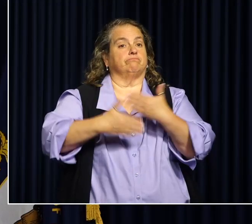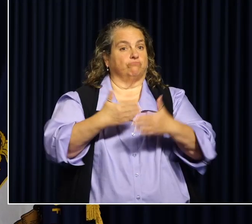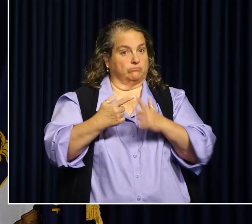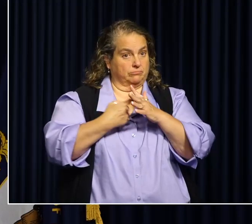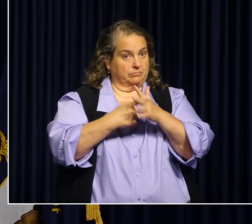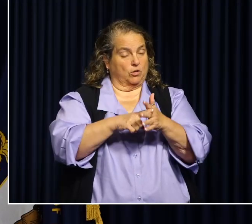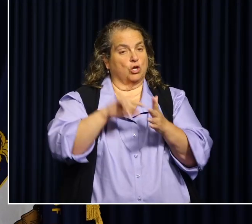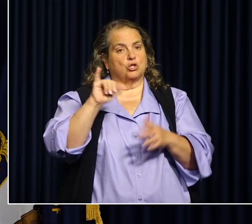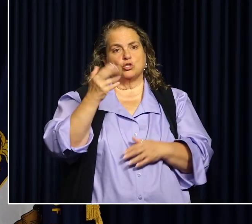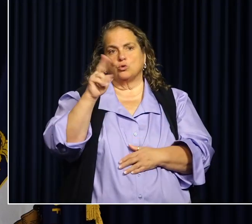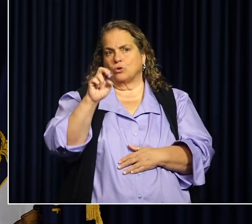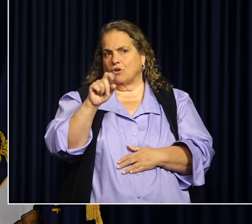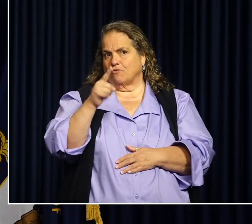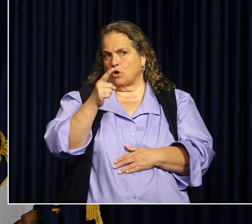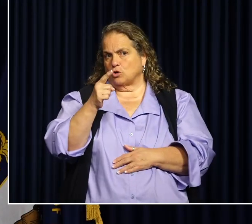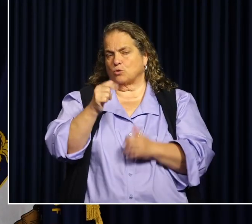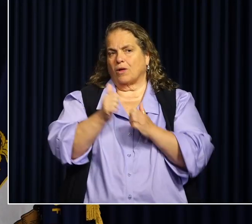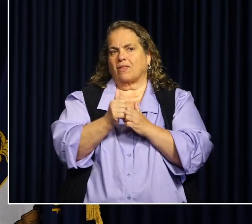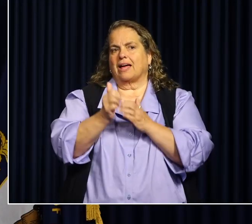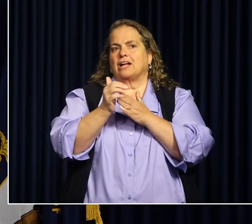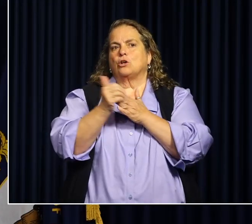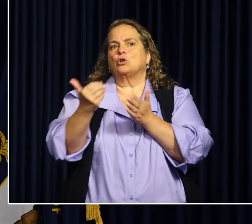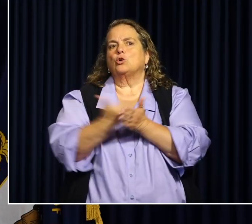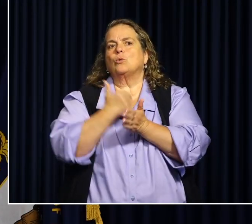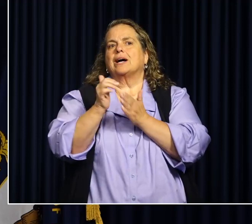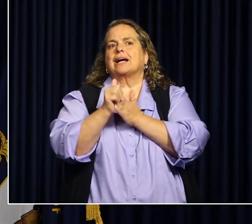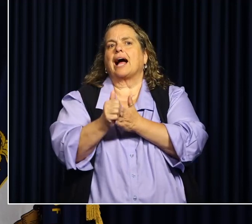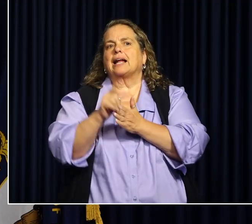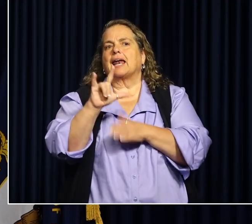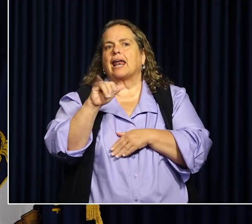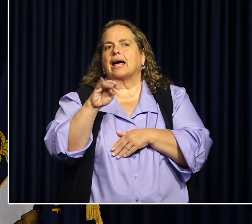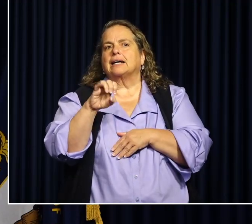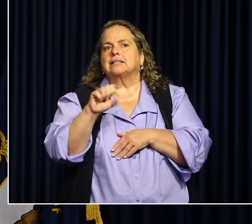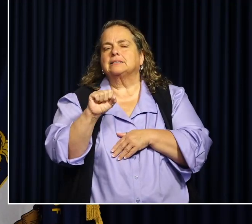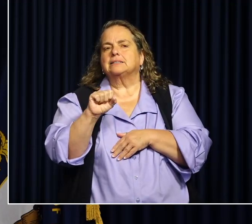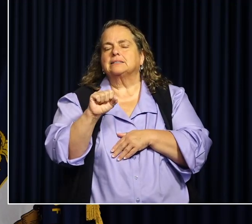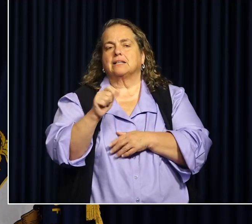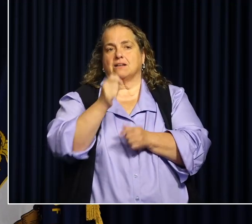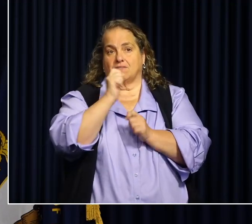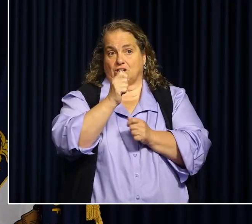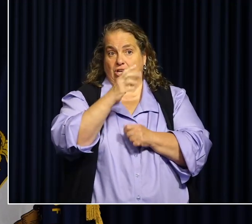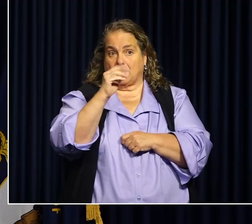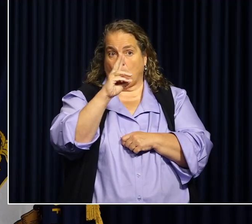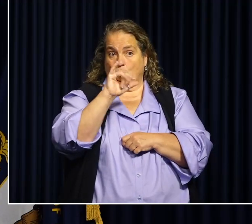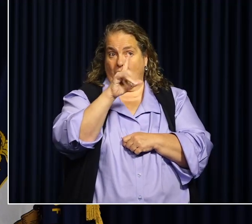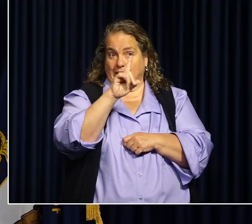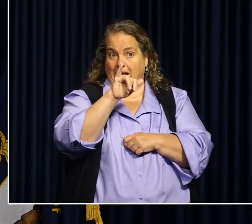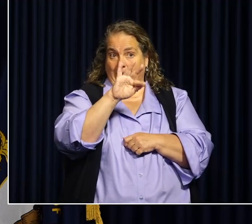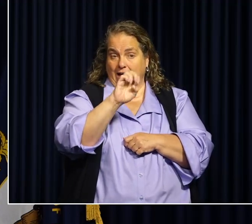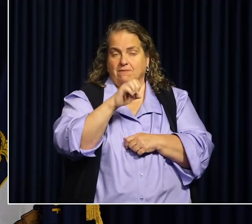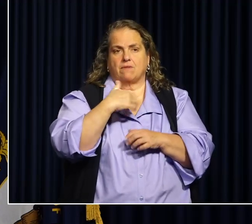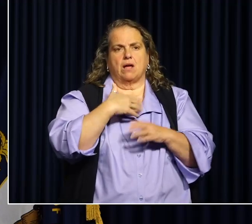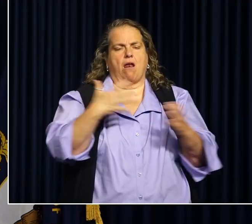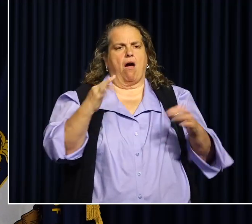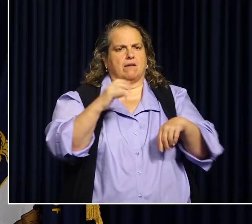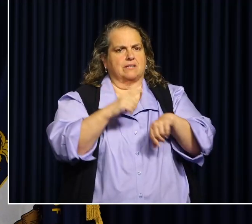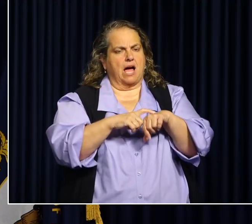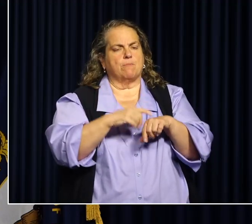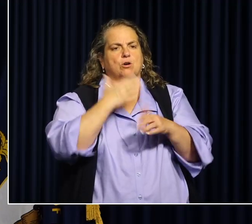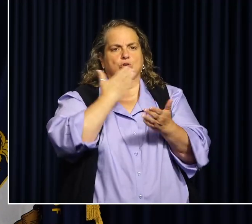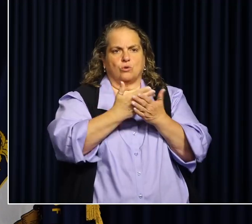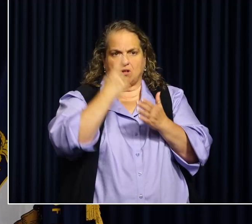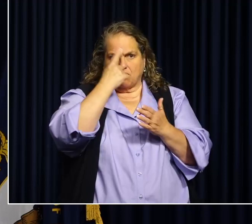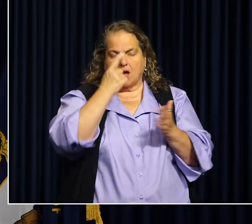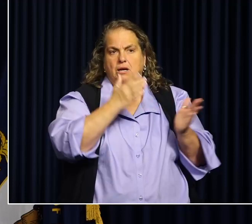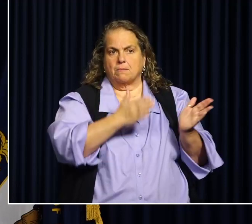guidelines. June 1st gives time for Fish and Wildlife, which put in a lot of time and a lot of thought and have some really good plans.